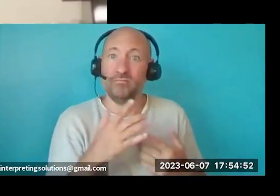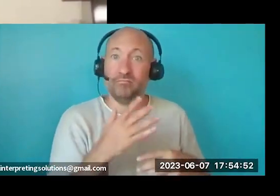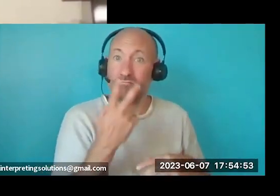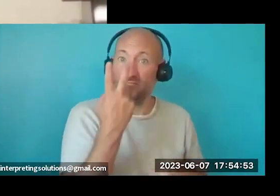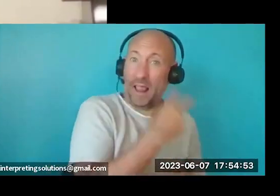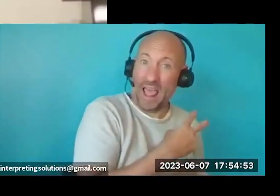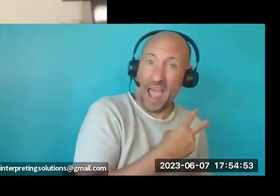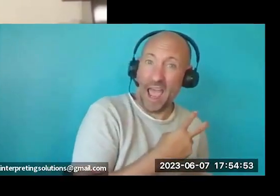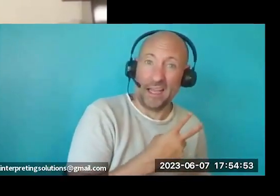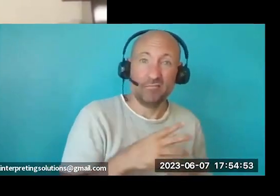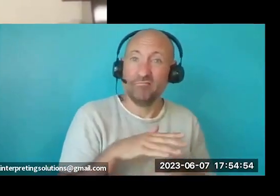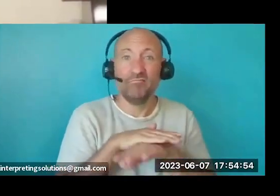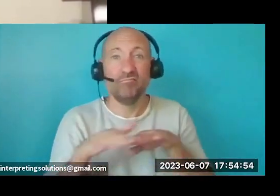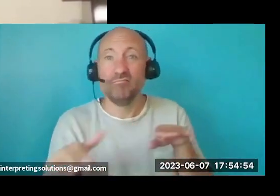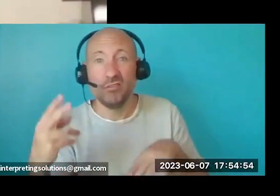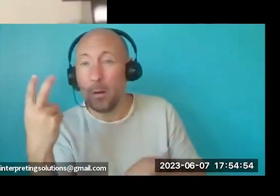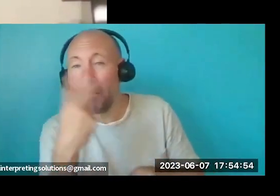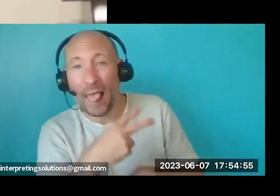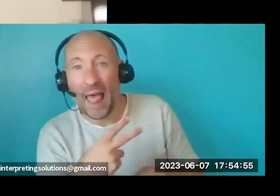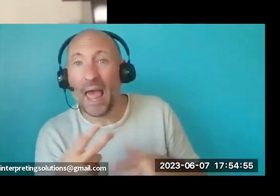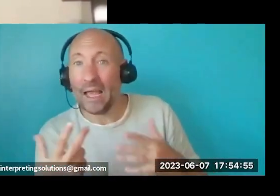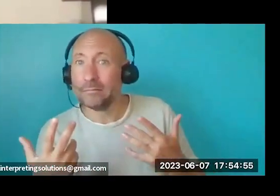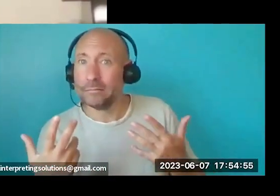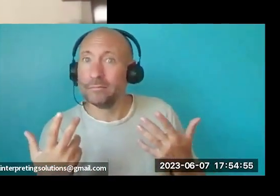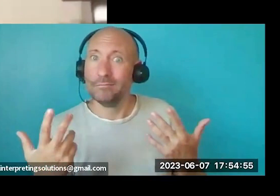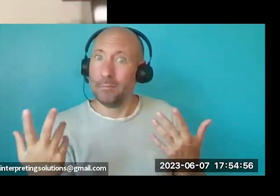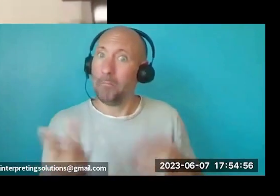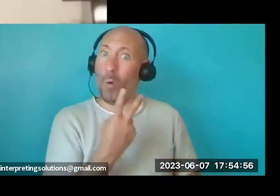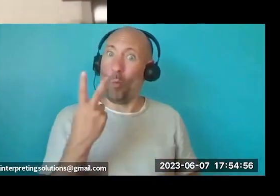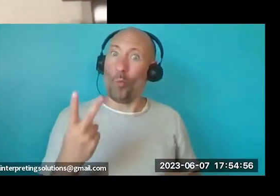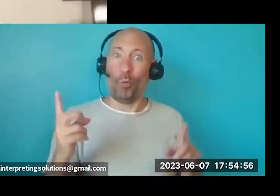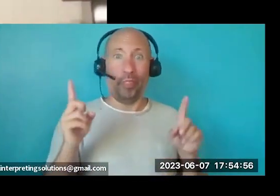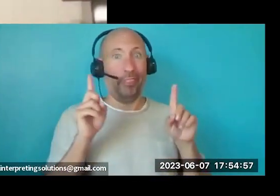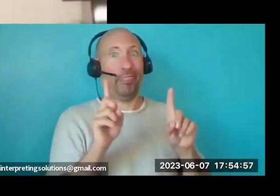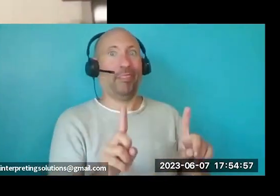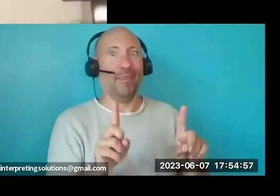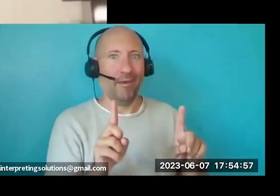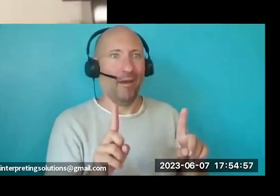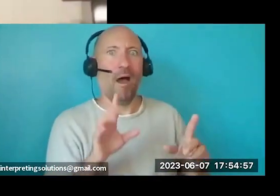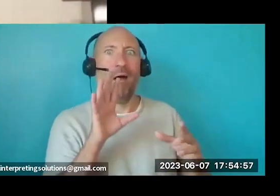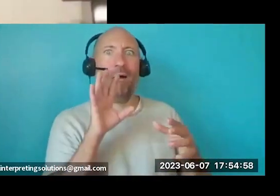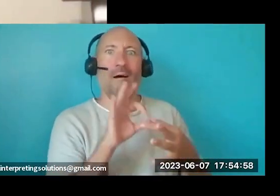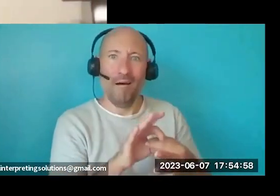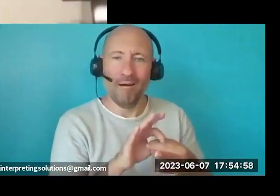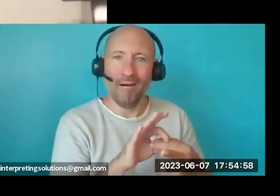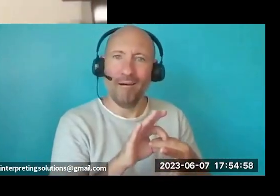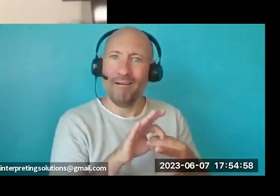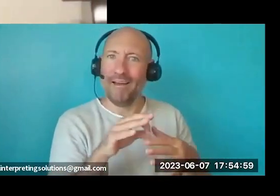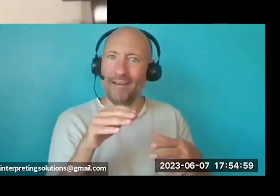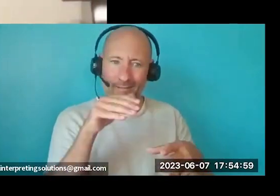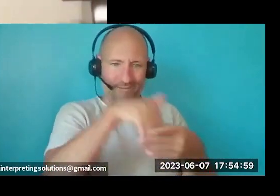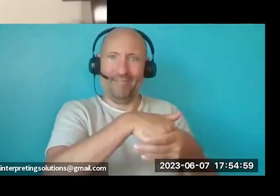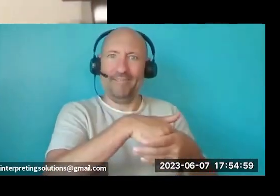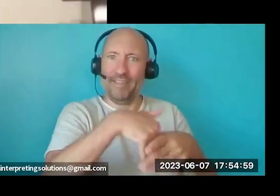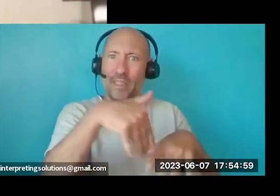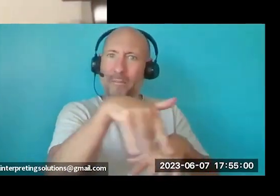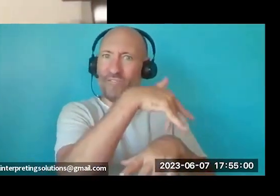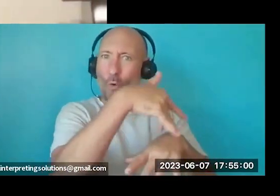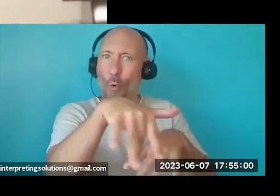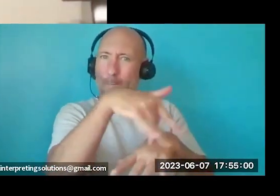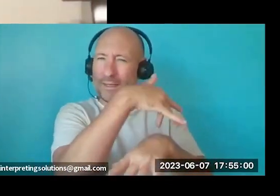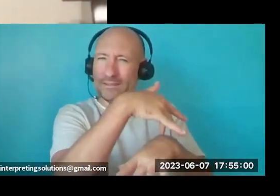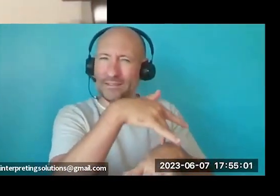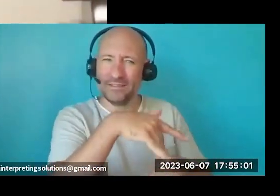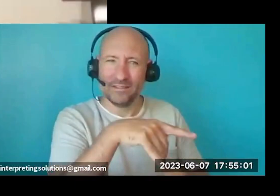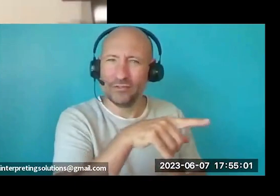and blind people to be part of the work, part of the performance. We worked with the artist a